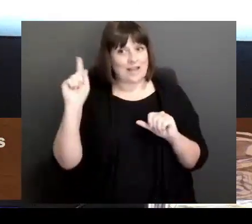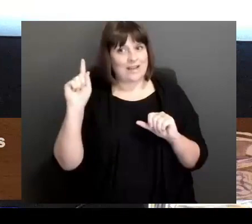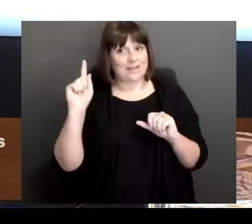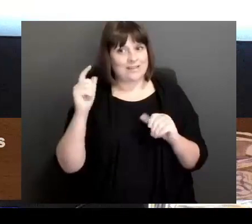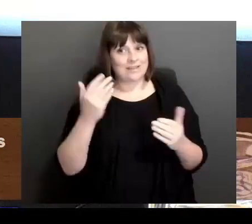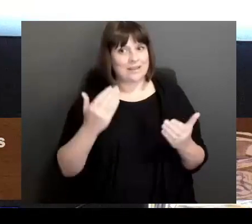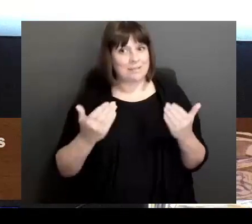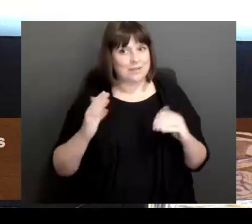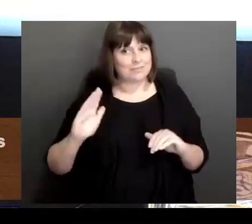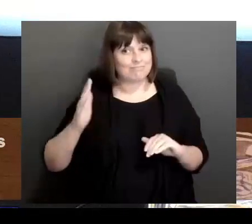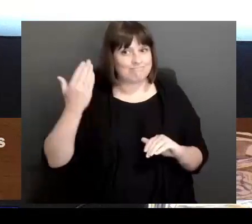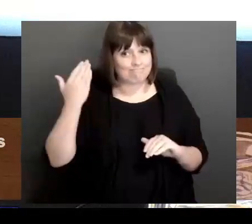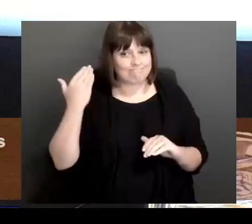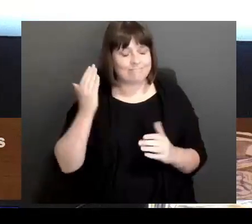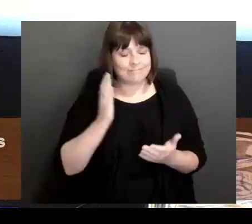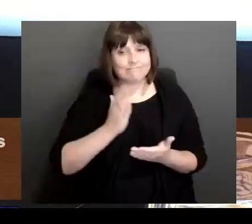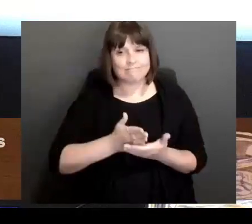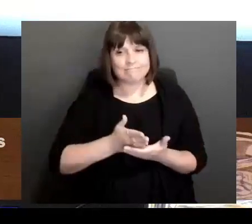Absolutely.